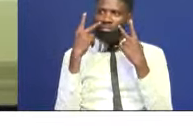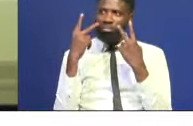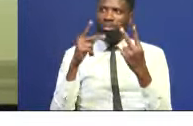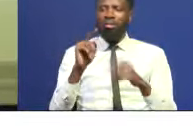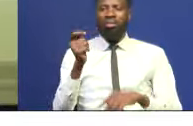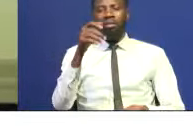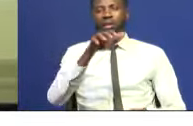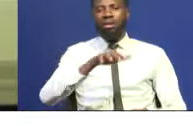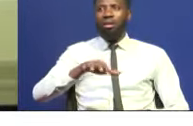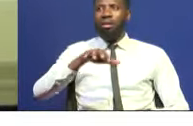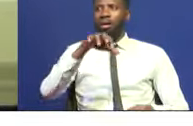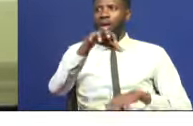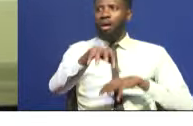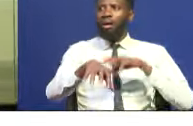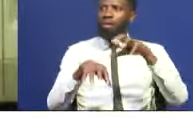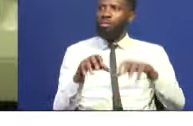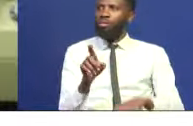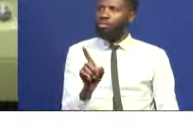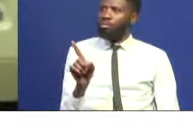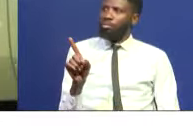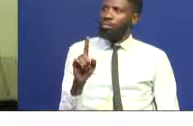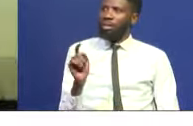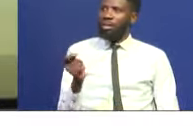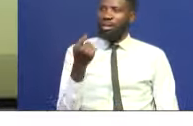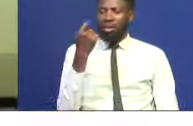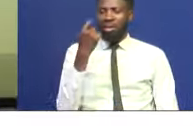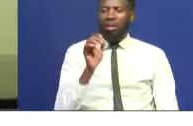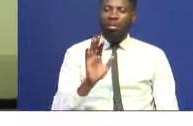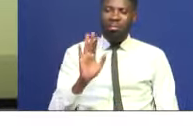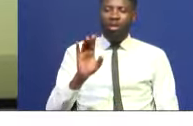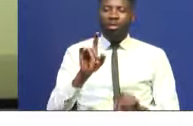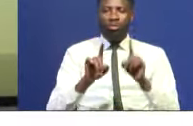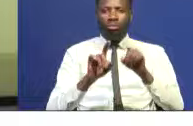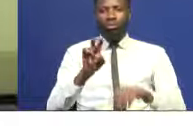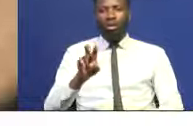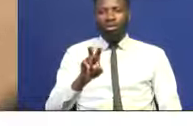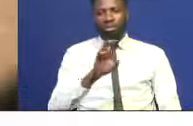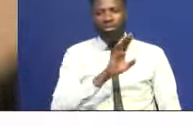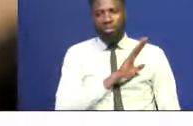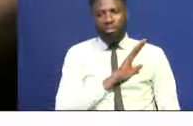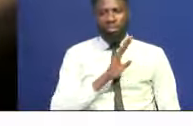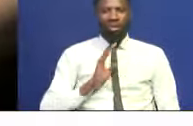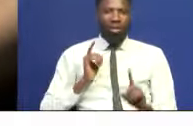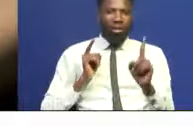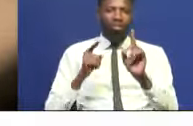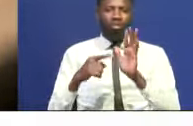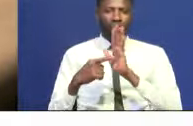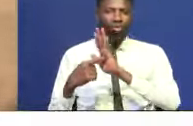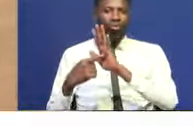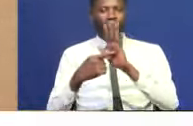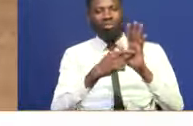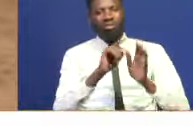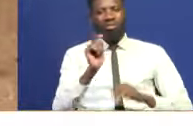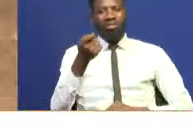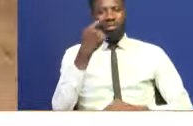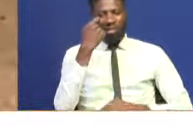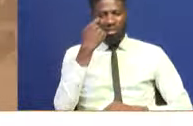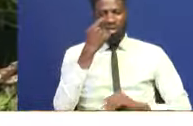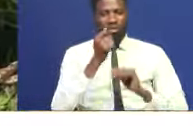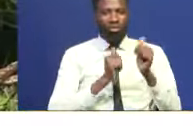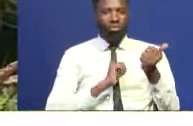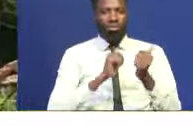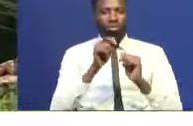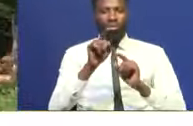iconic wildlife in what is part of Kenya Tourism Board's broader initiative to establish Kenya as a premier sports tourism